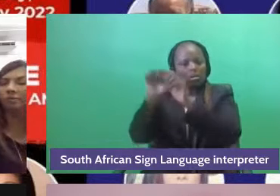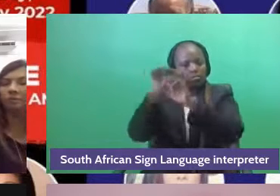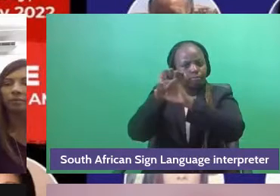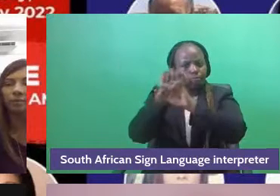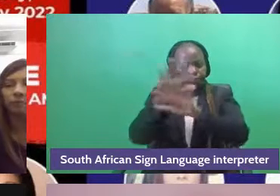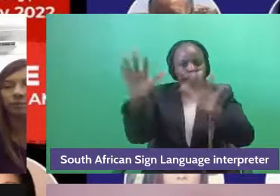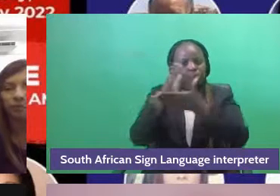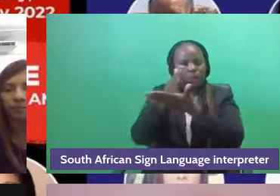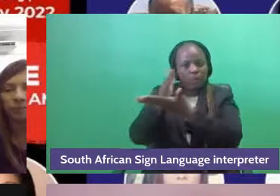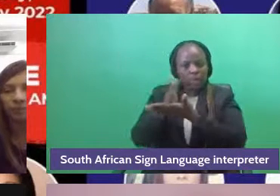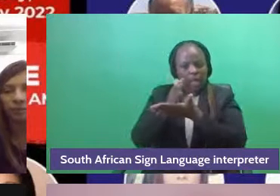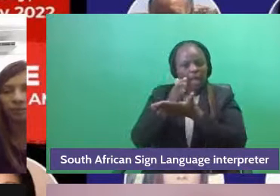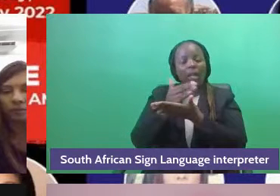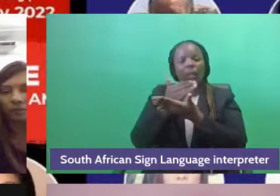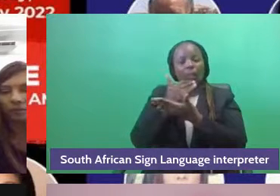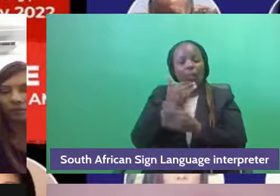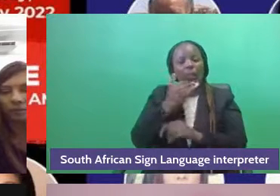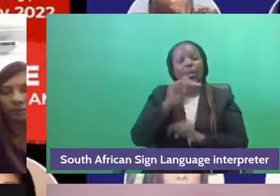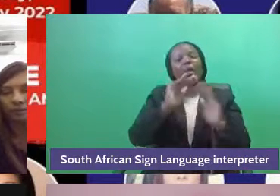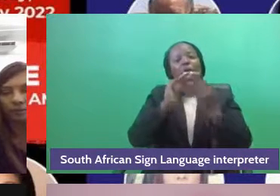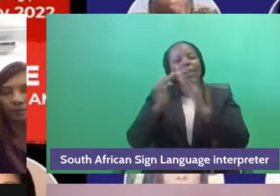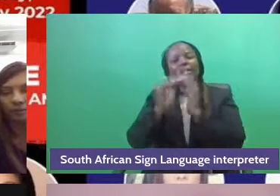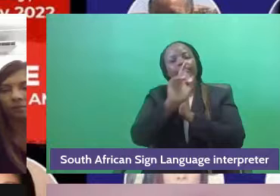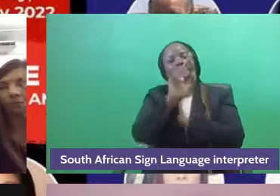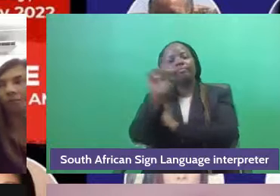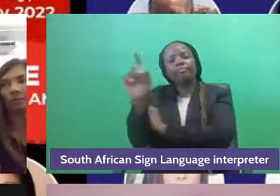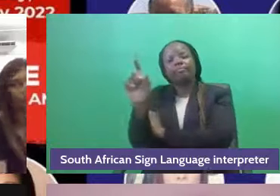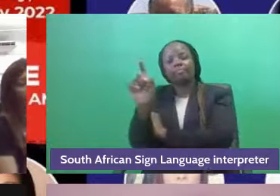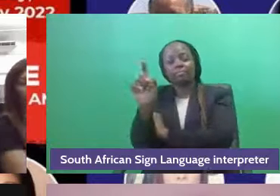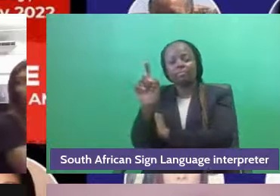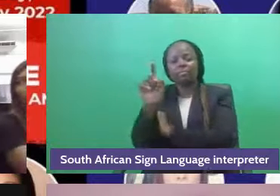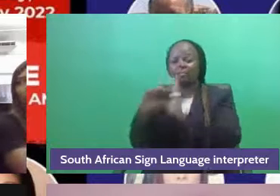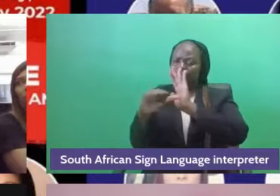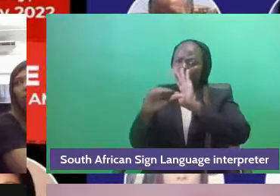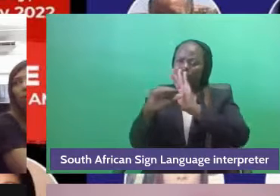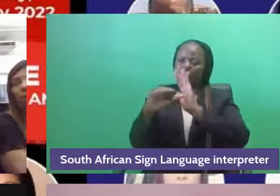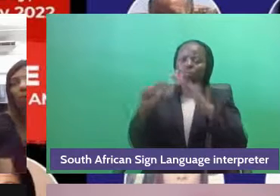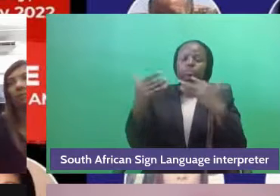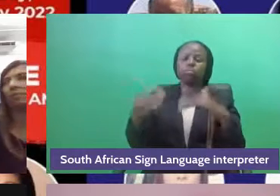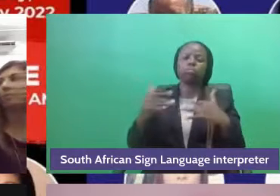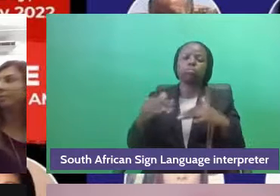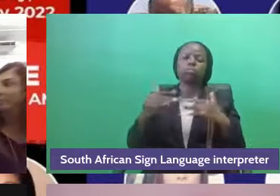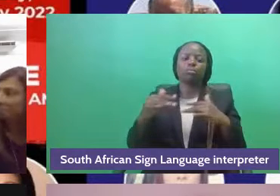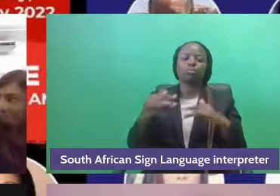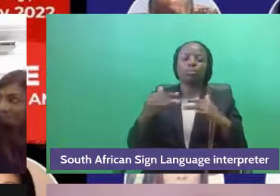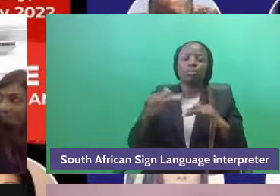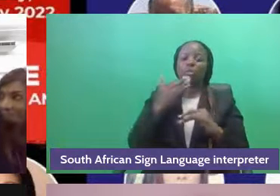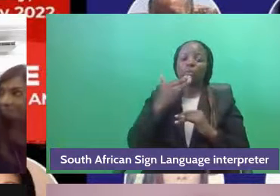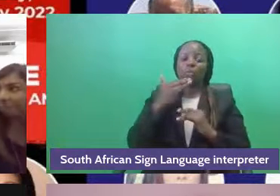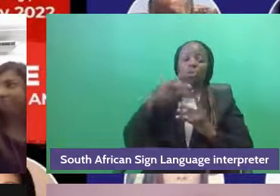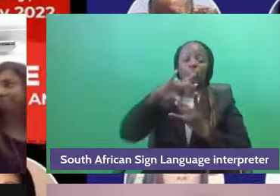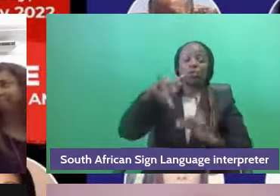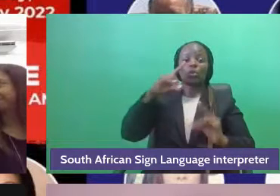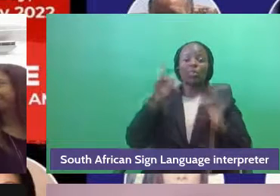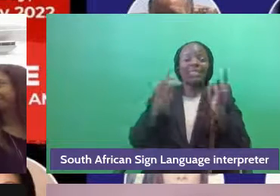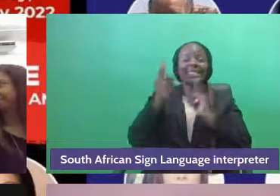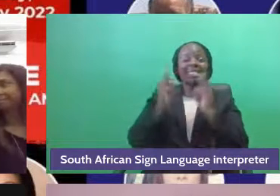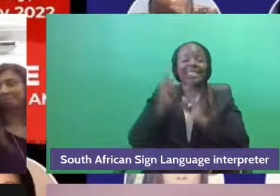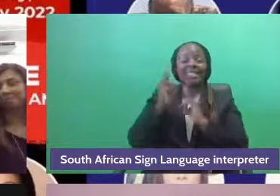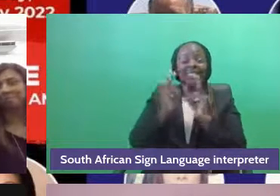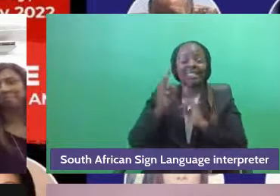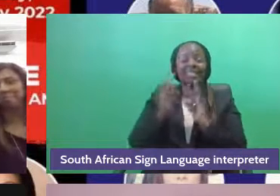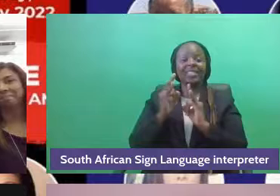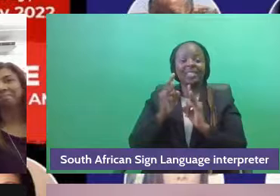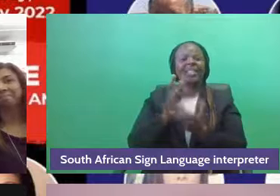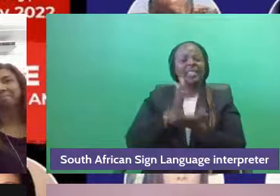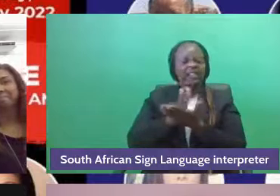to communities. And this is much needed. So Soul City Institute would